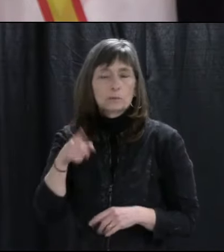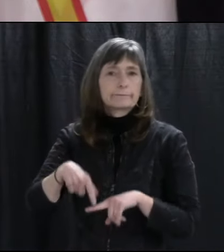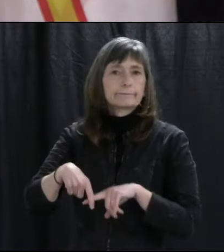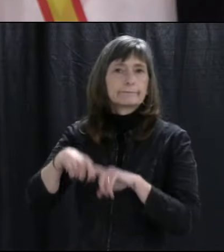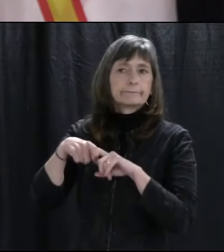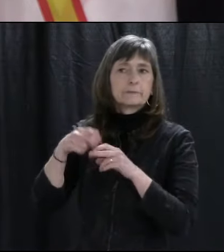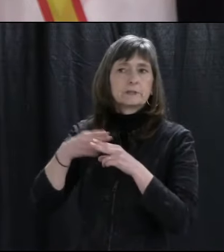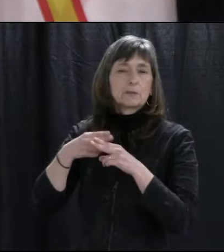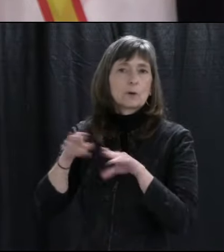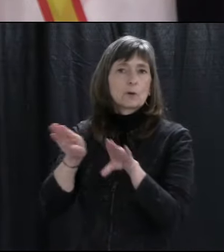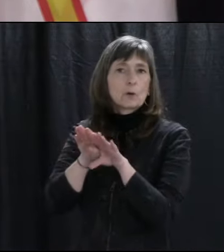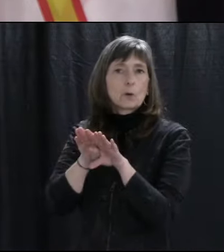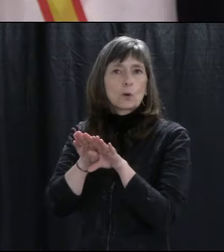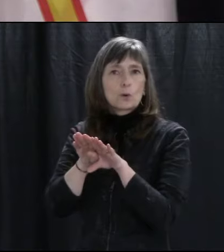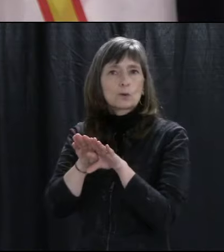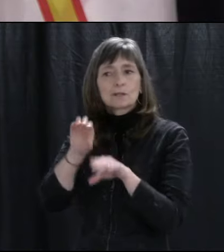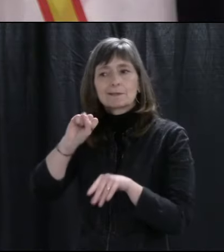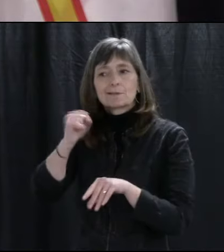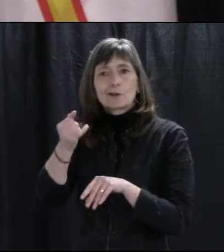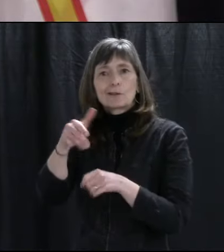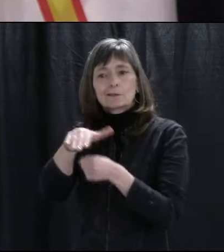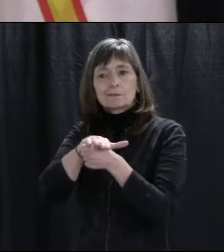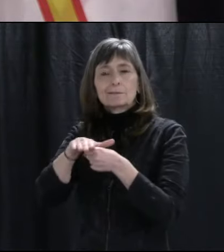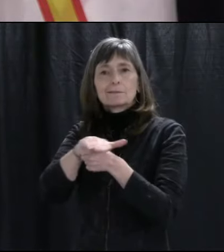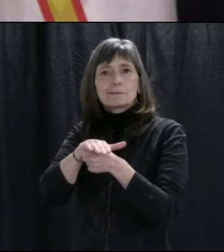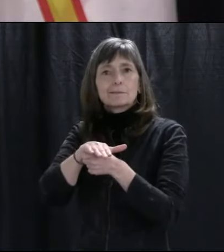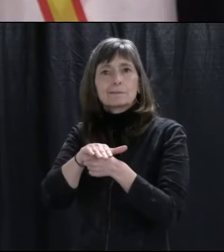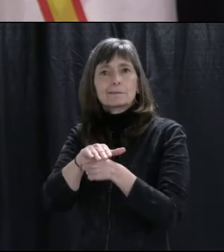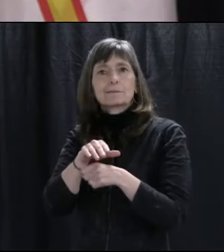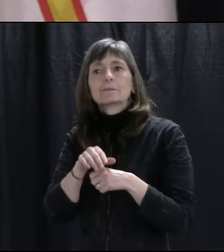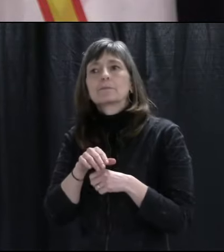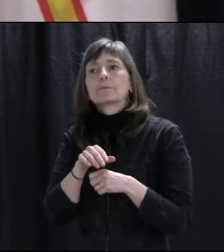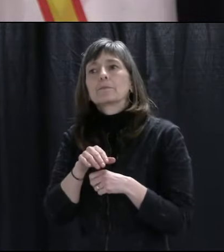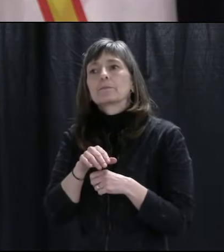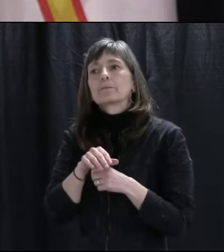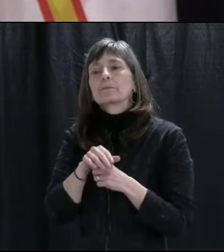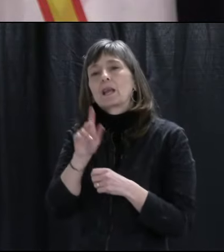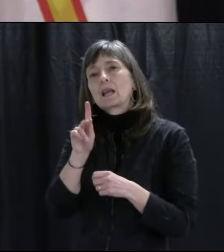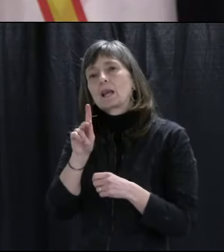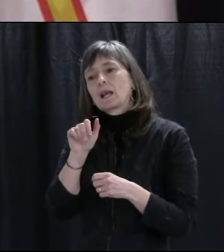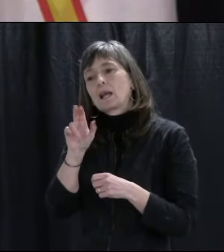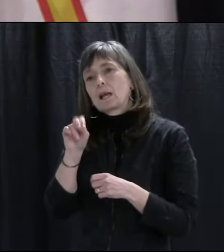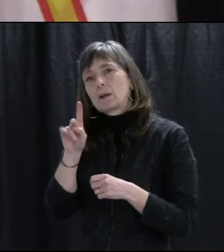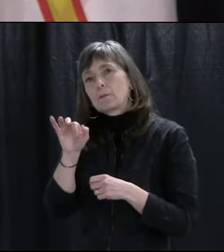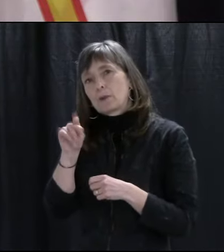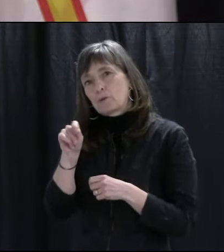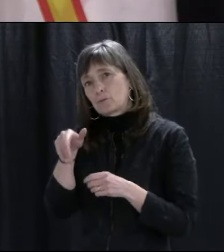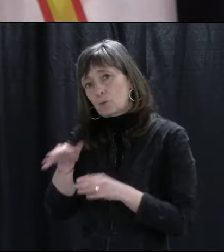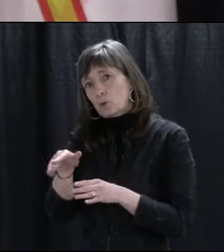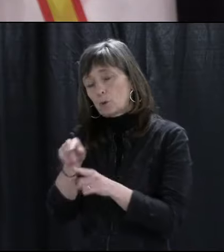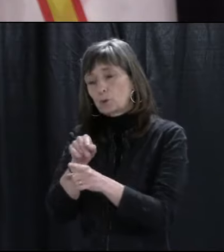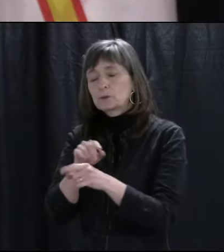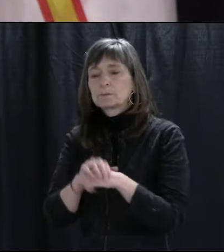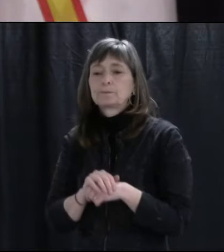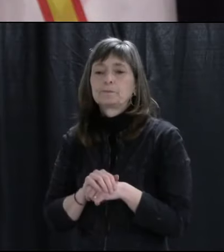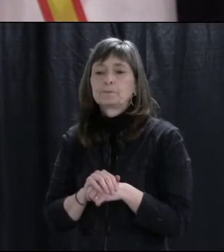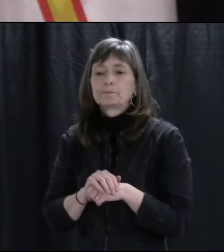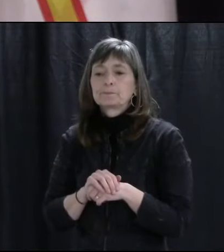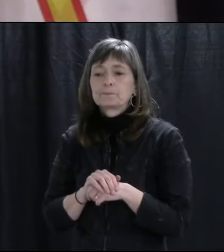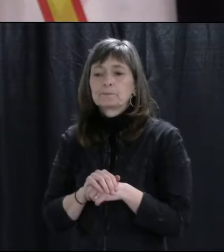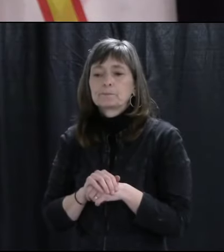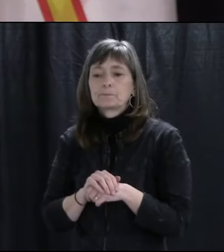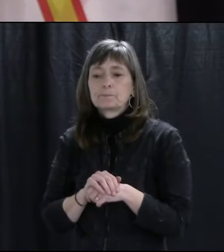with the temporary closure of the St. John's mail processing plant and the delivery depot